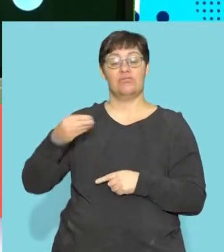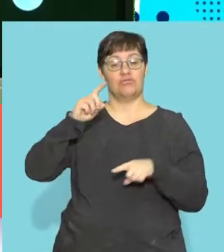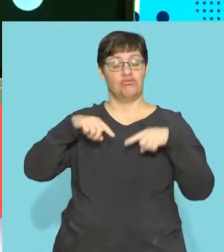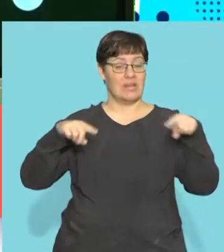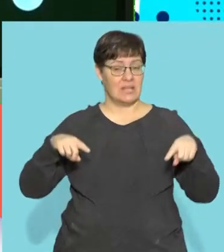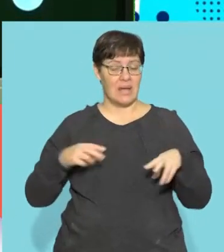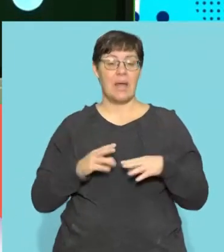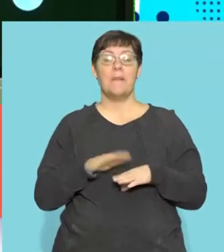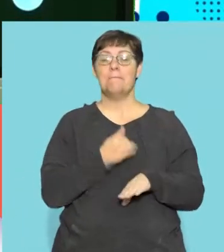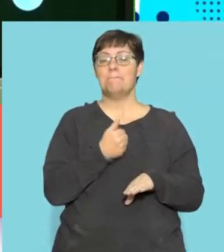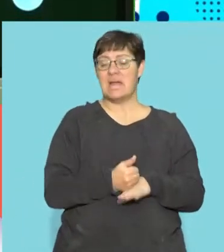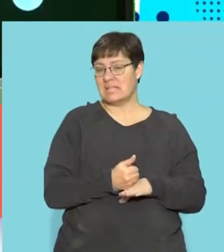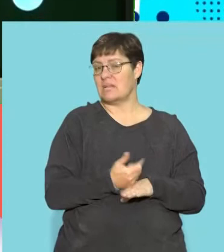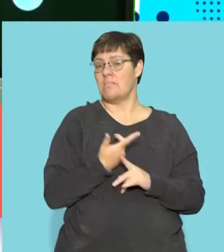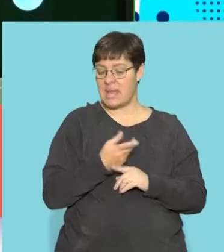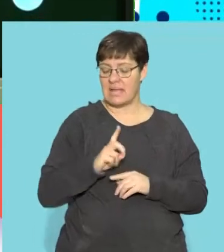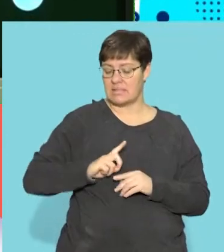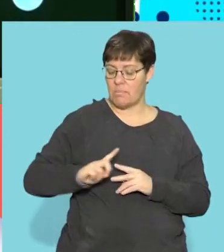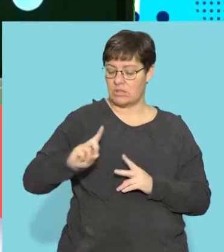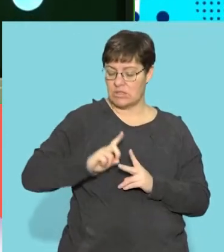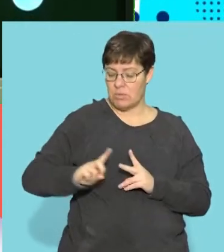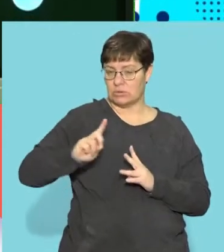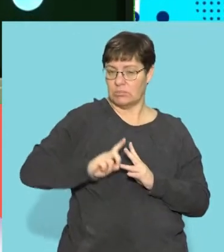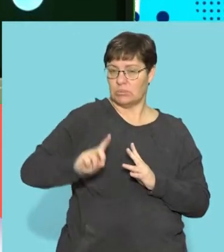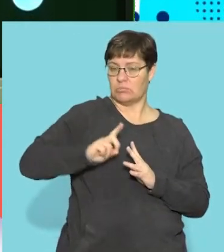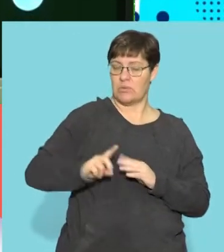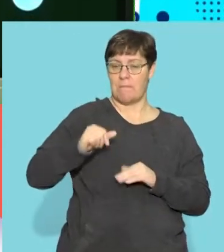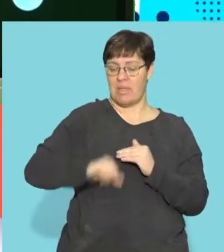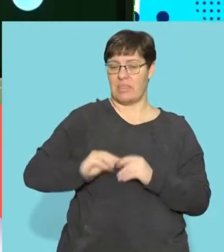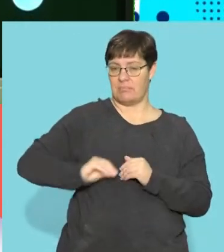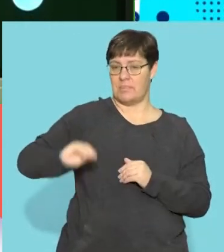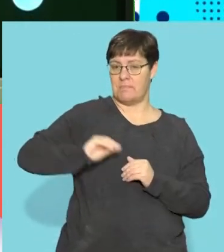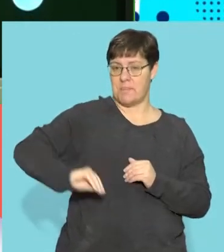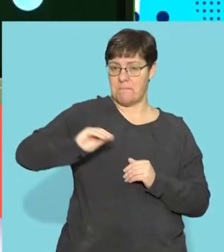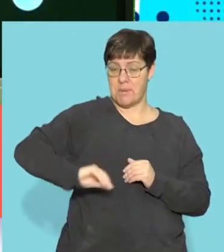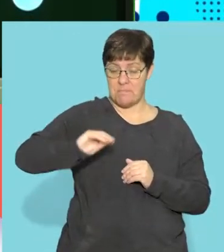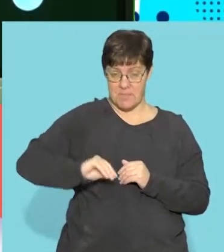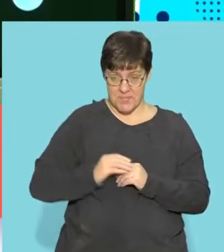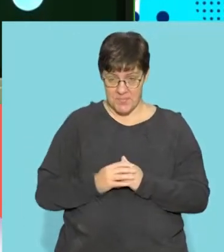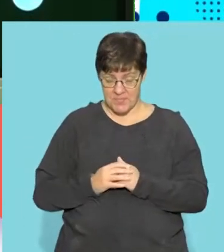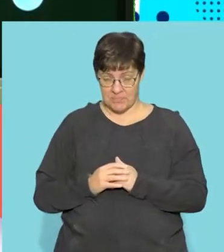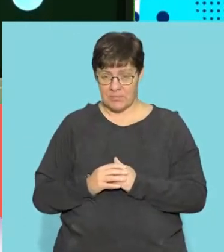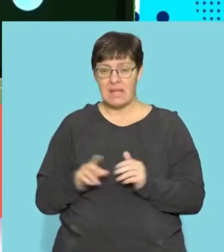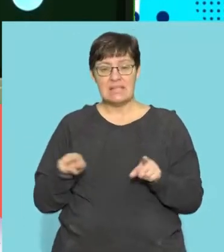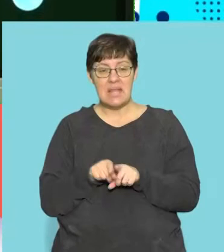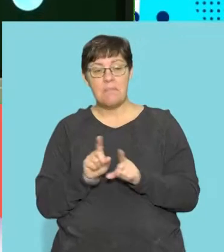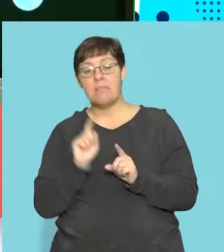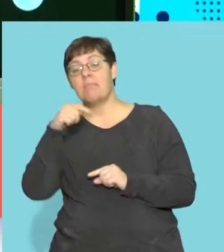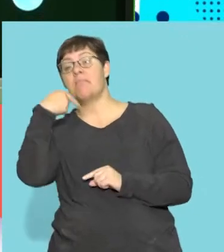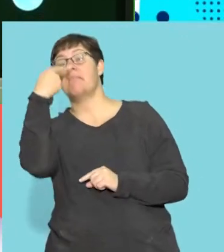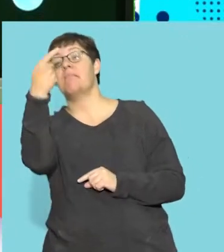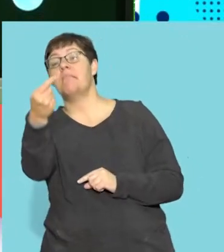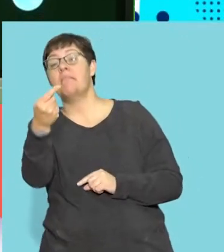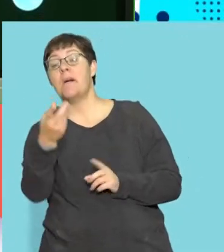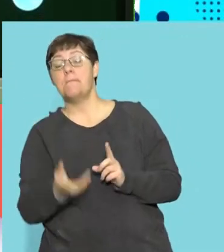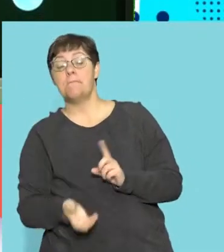rate based on how much I am depositing on a month-to-month basis and based on how much I want to get at